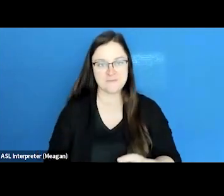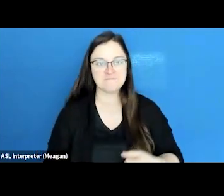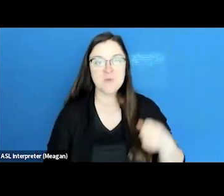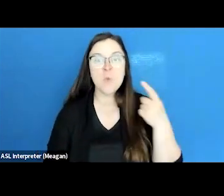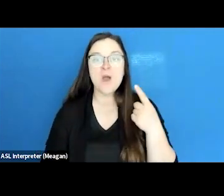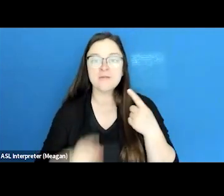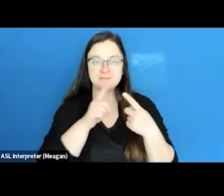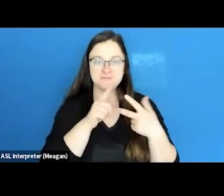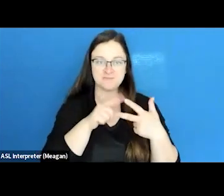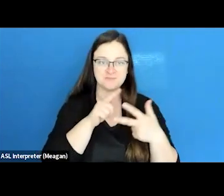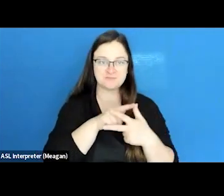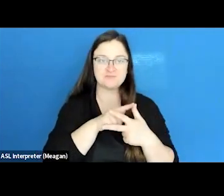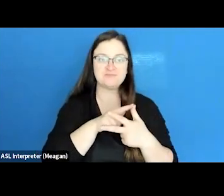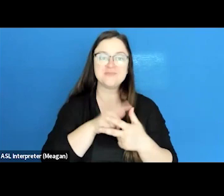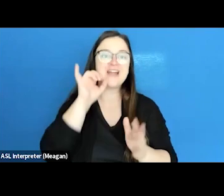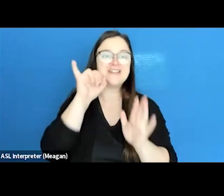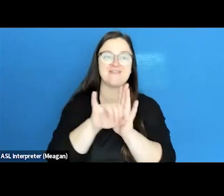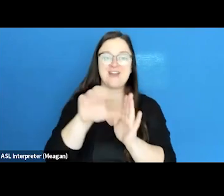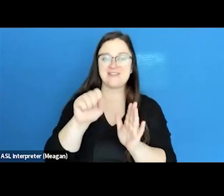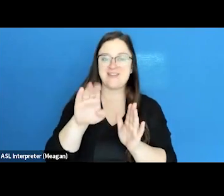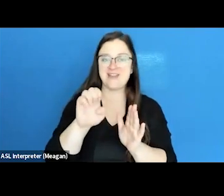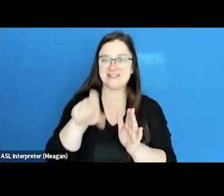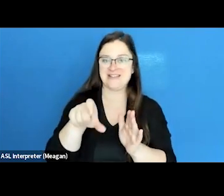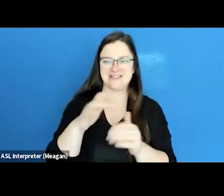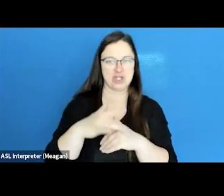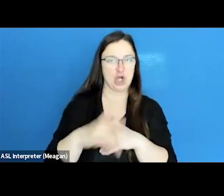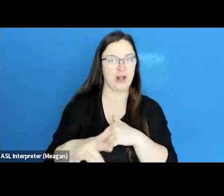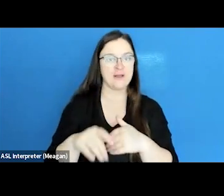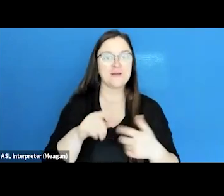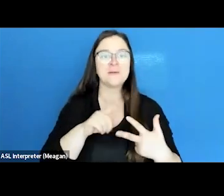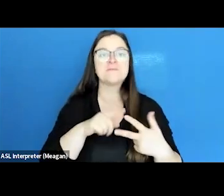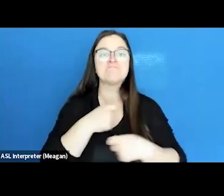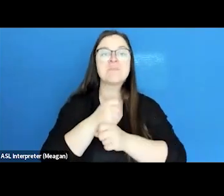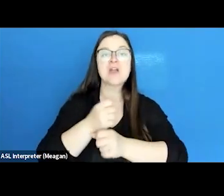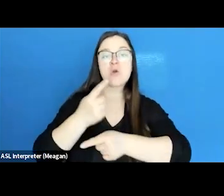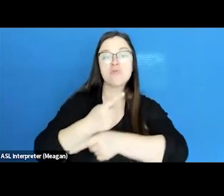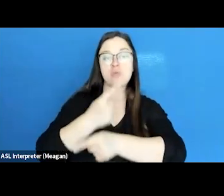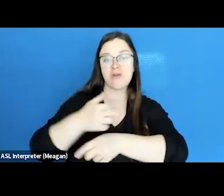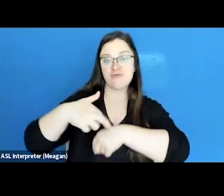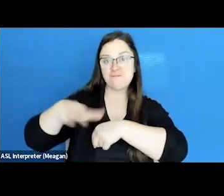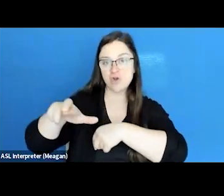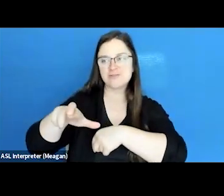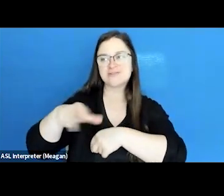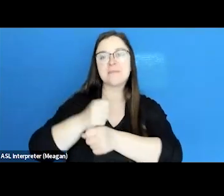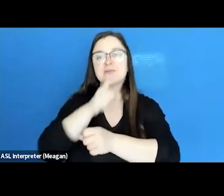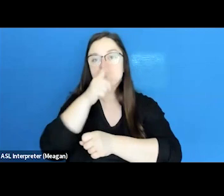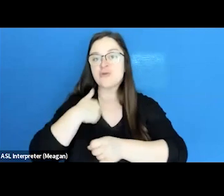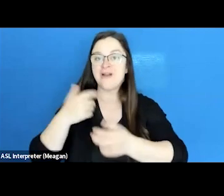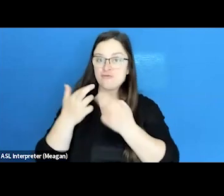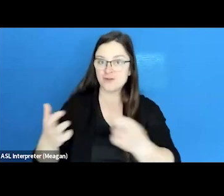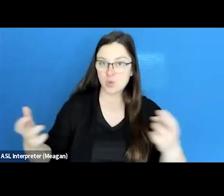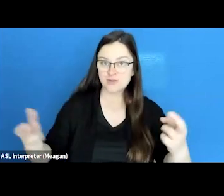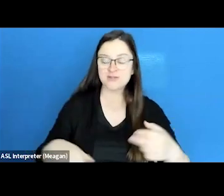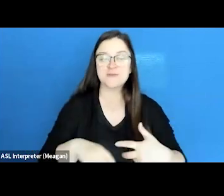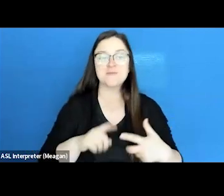case-specific needs early. 2, make appropriate referrals and have resources. 3,